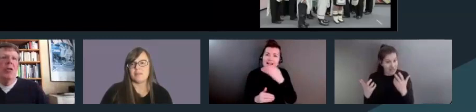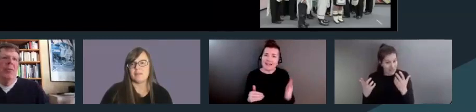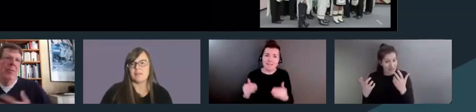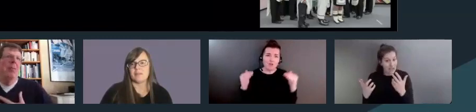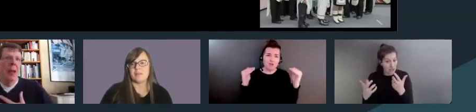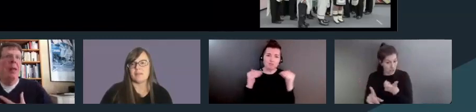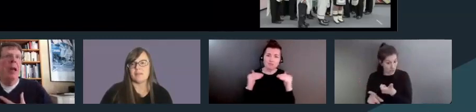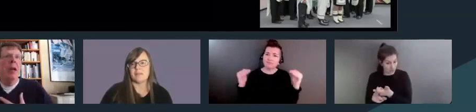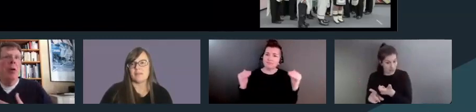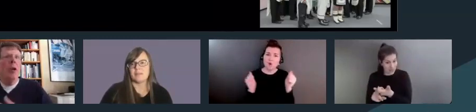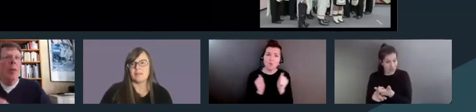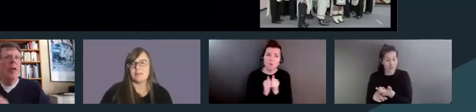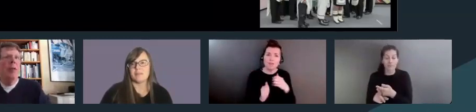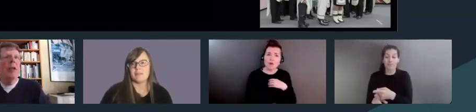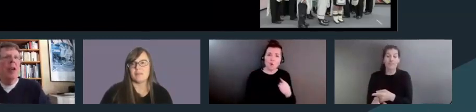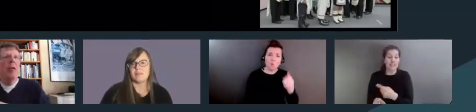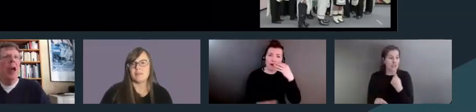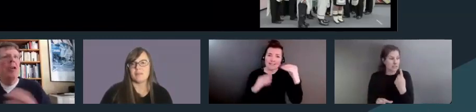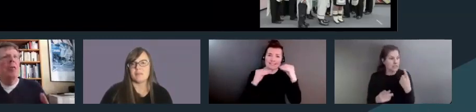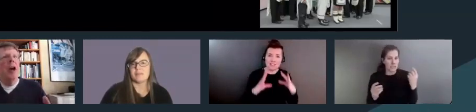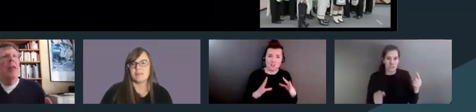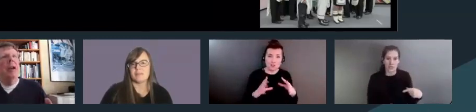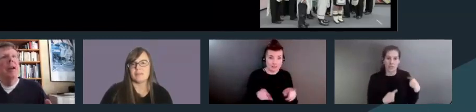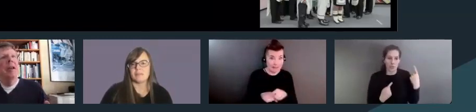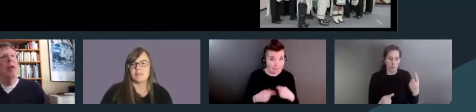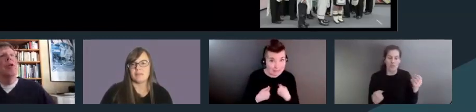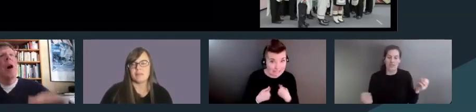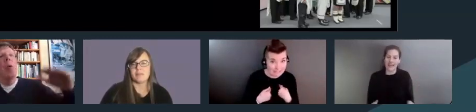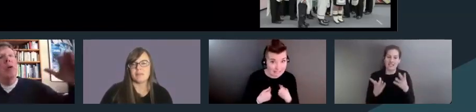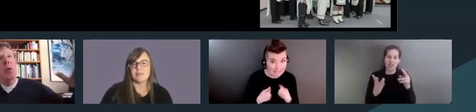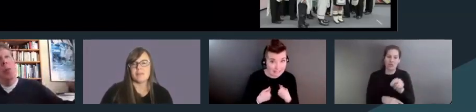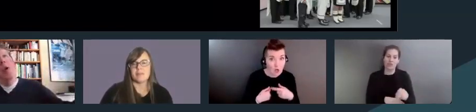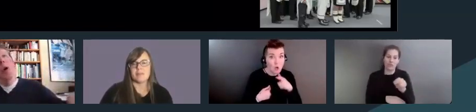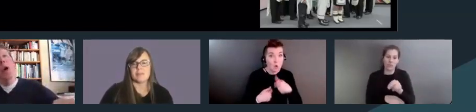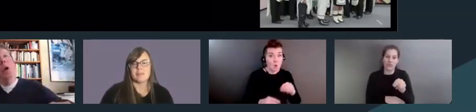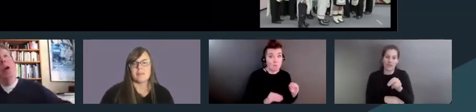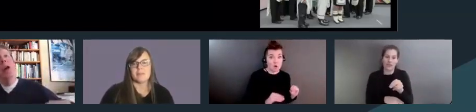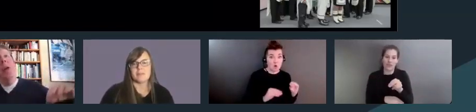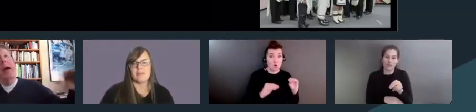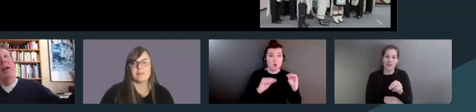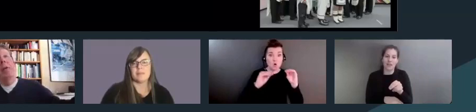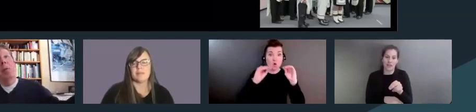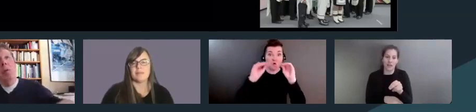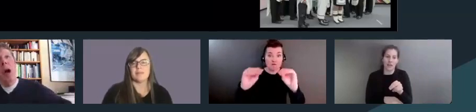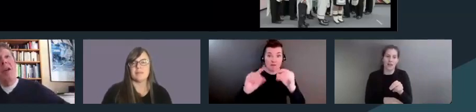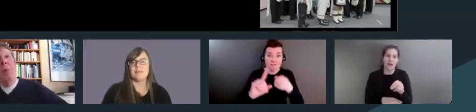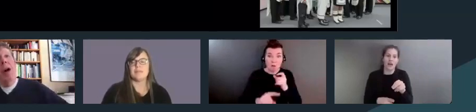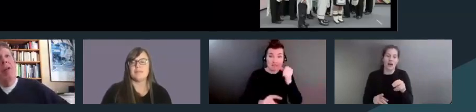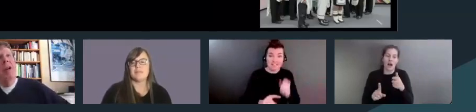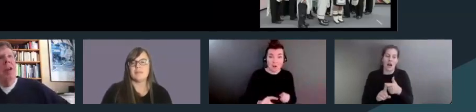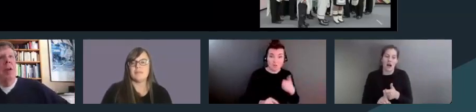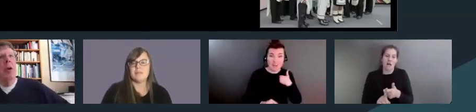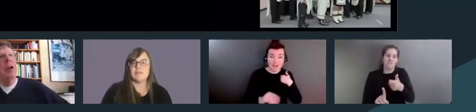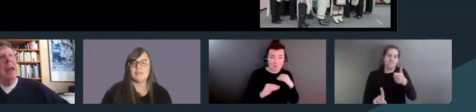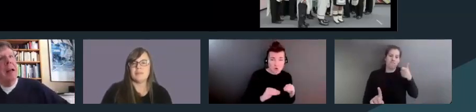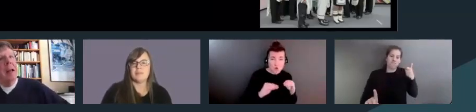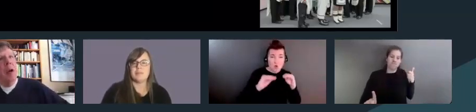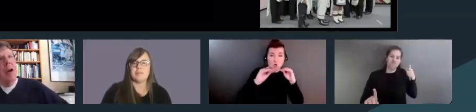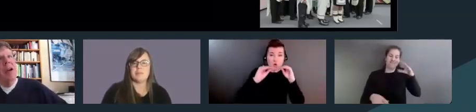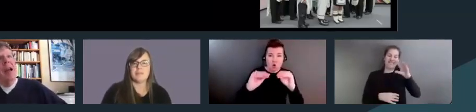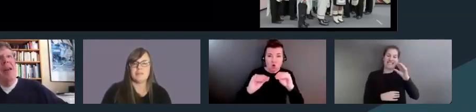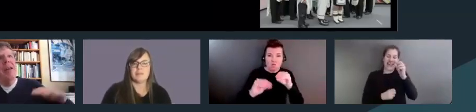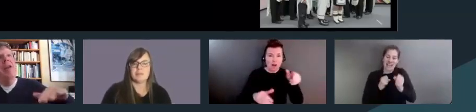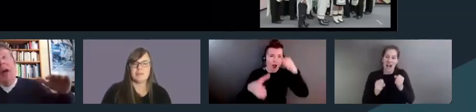white teachers like me who came in from the South and knew nothing. There was always one more hurdle they had to rise above in order to